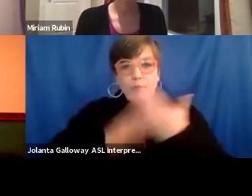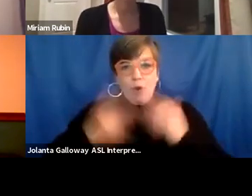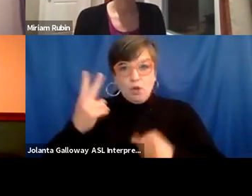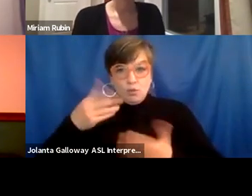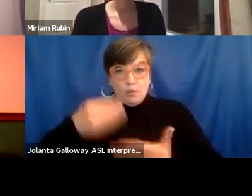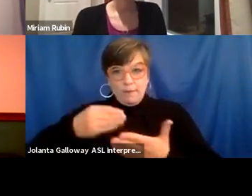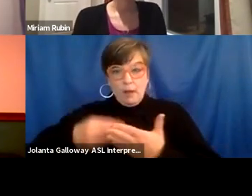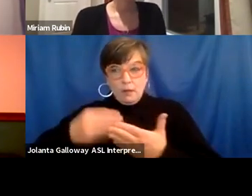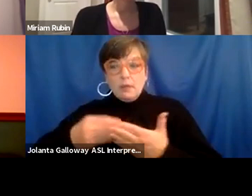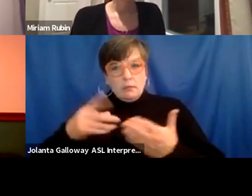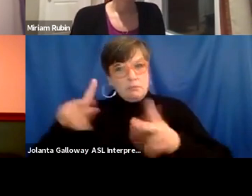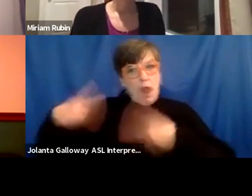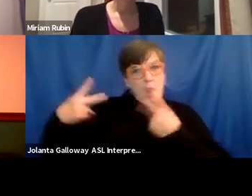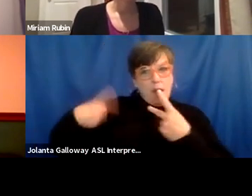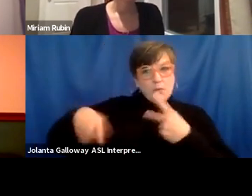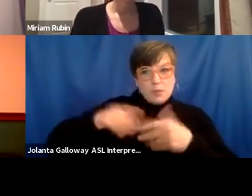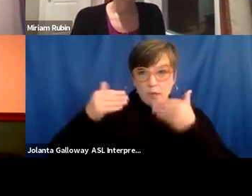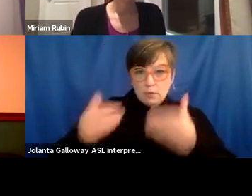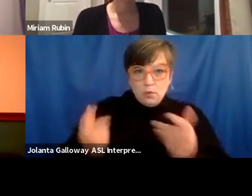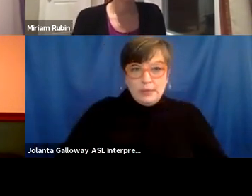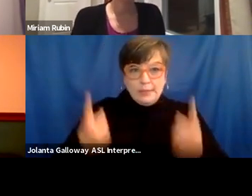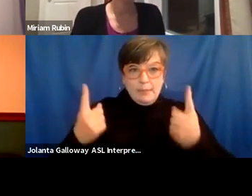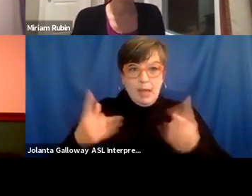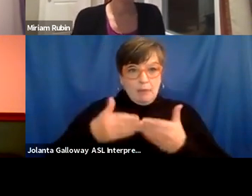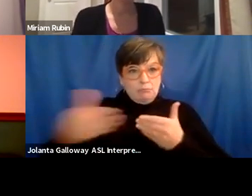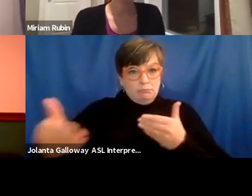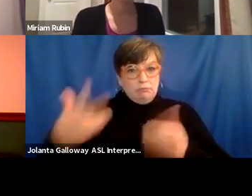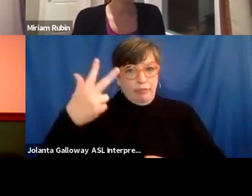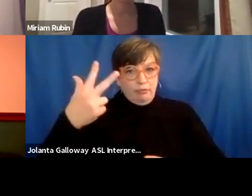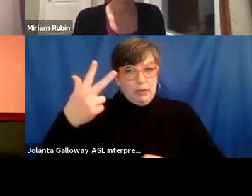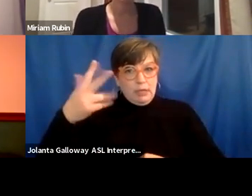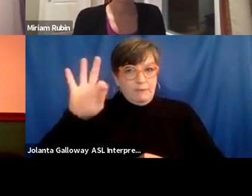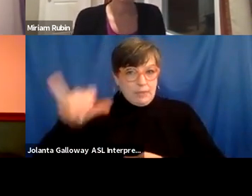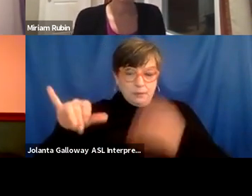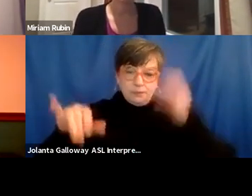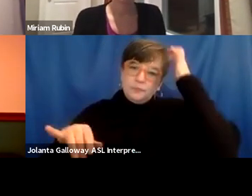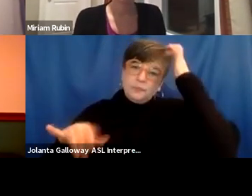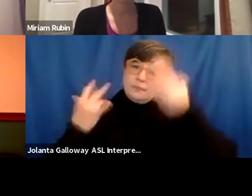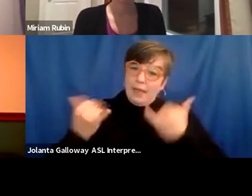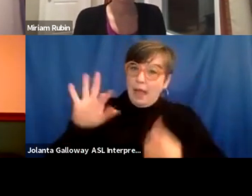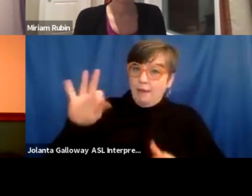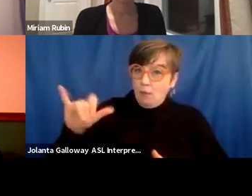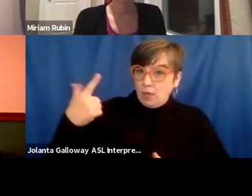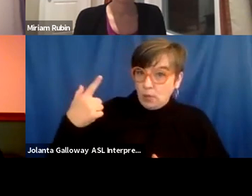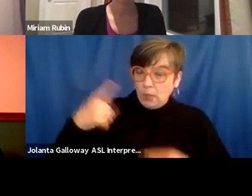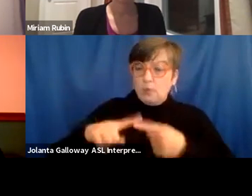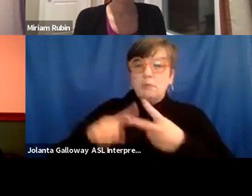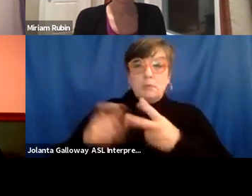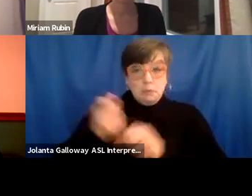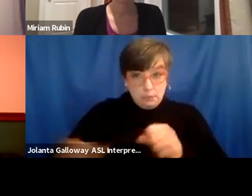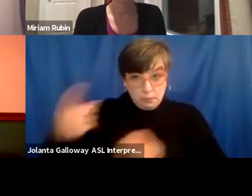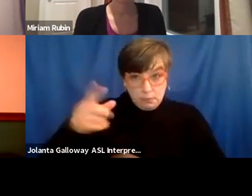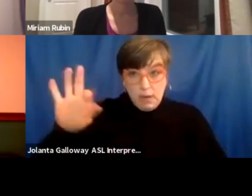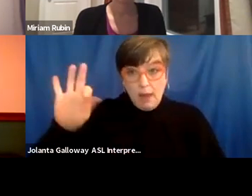allows us to spend over three fiscal years. This fiscal year, FY21, next fiscal year,